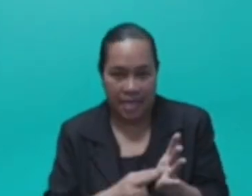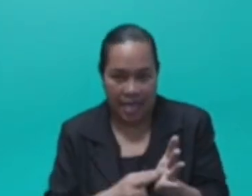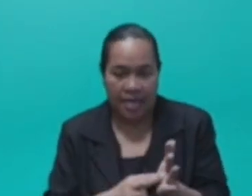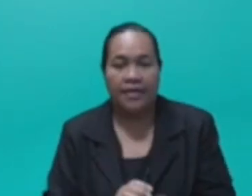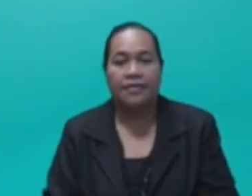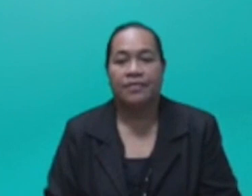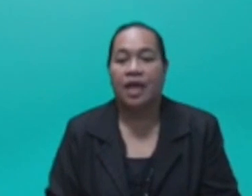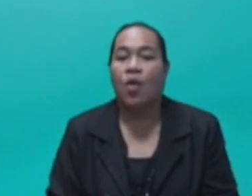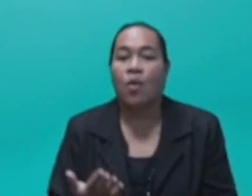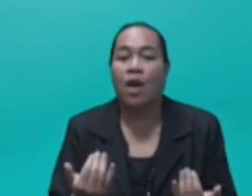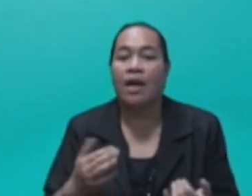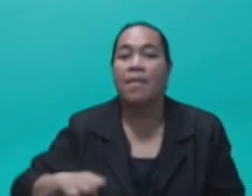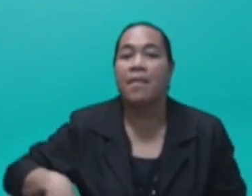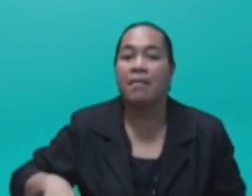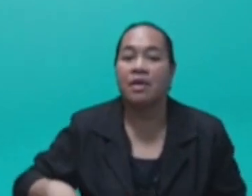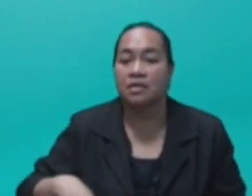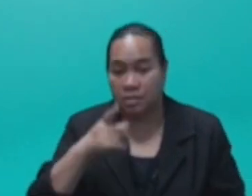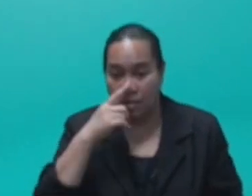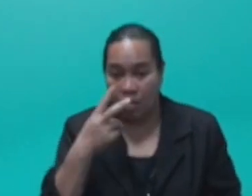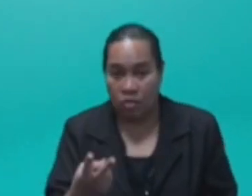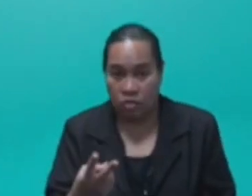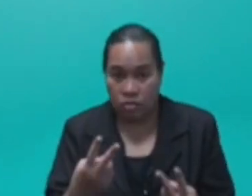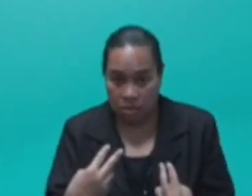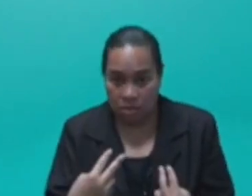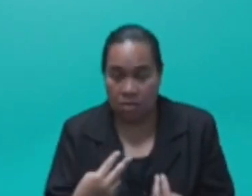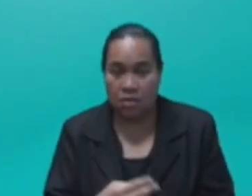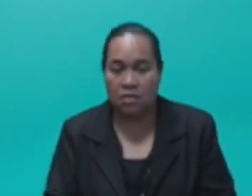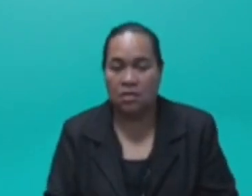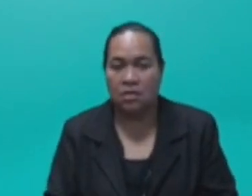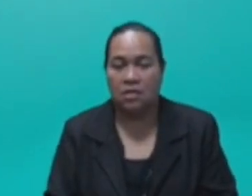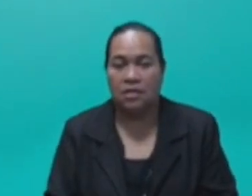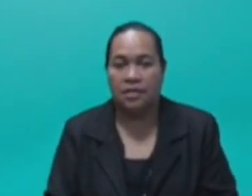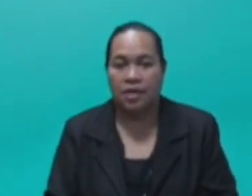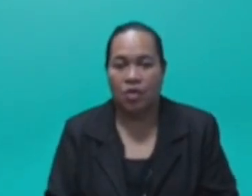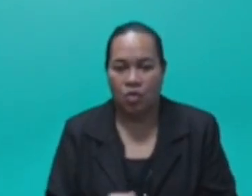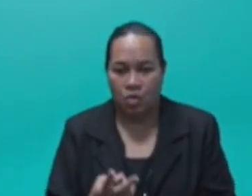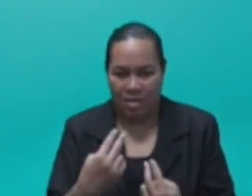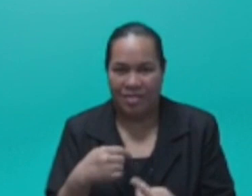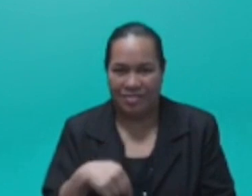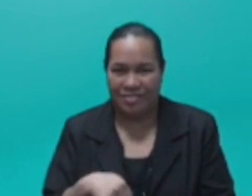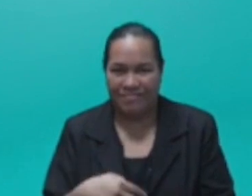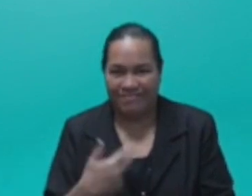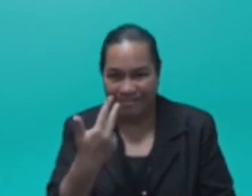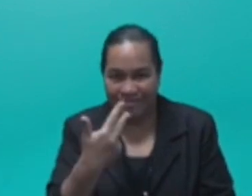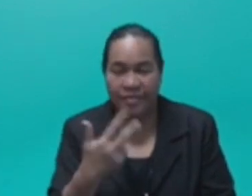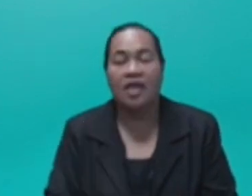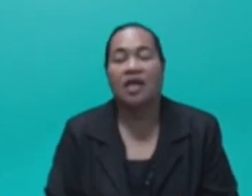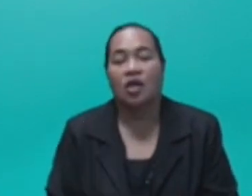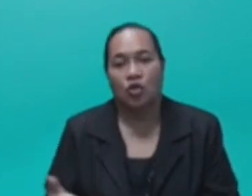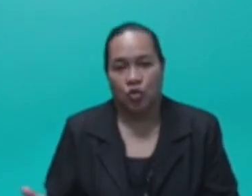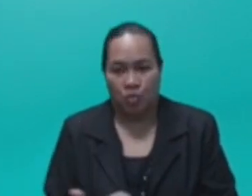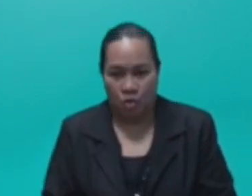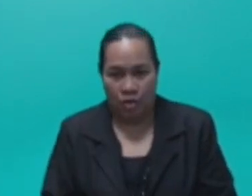welcome members of the public who are joining us virtually through live stream media. Good morning to you all. Mr.